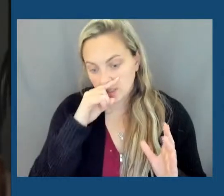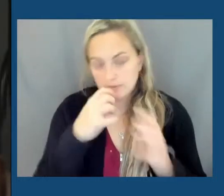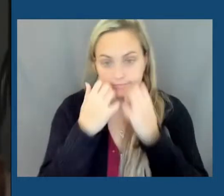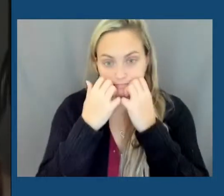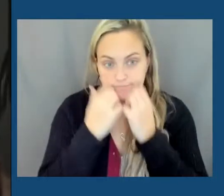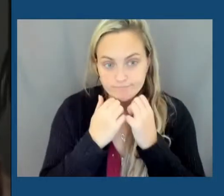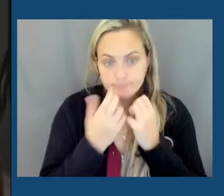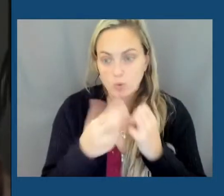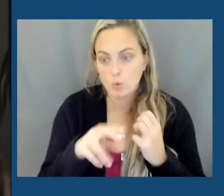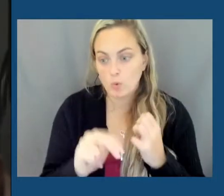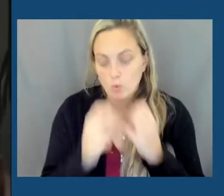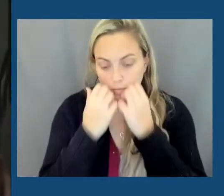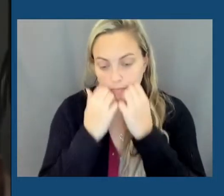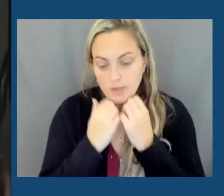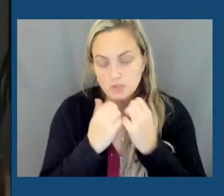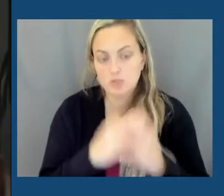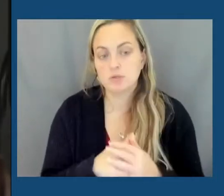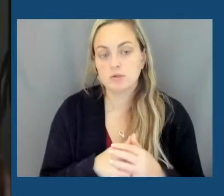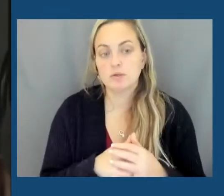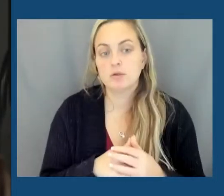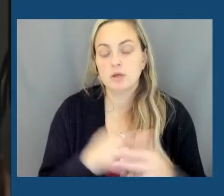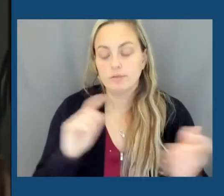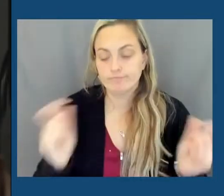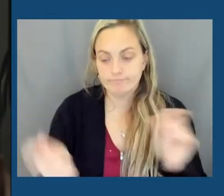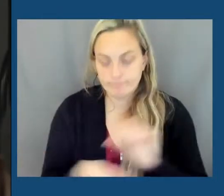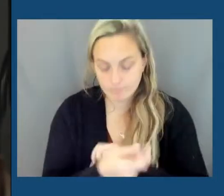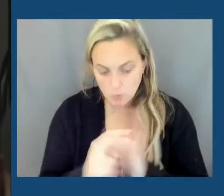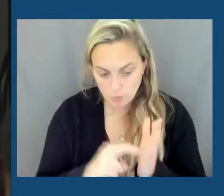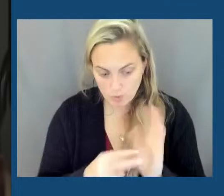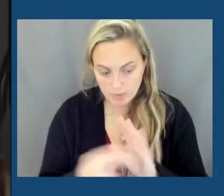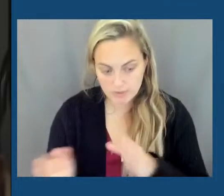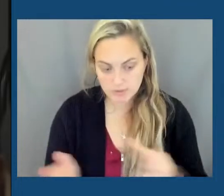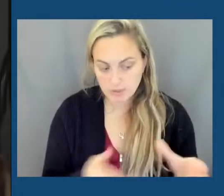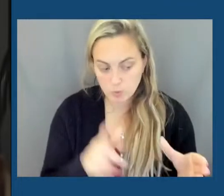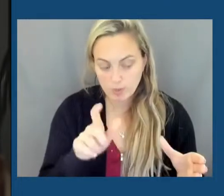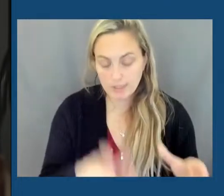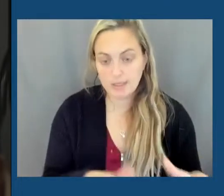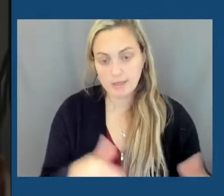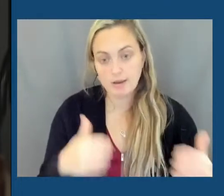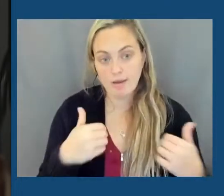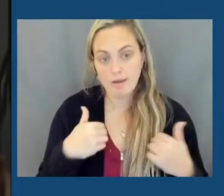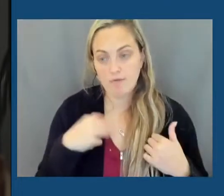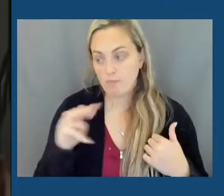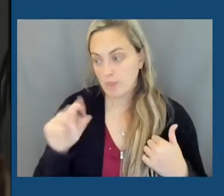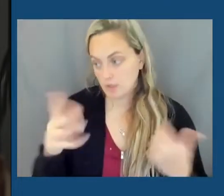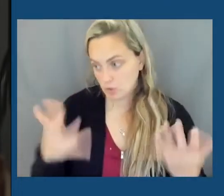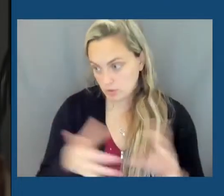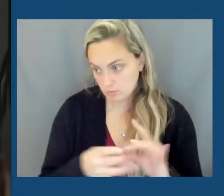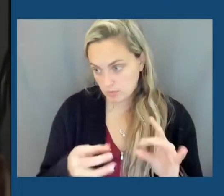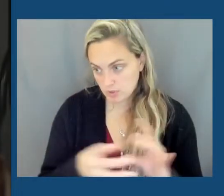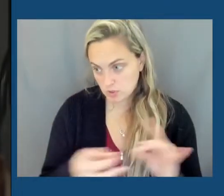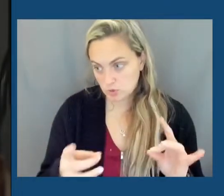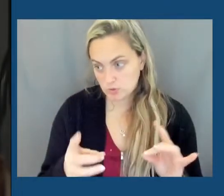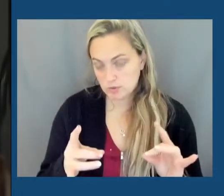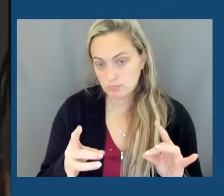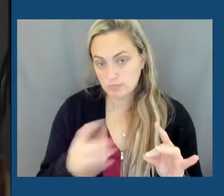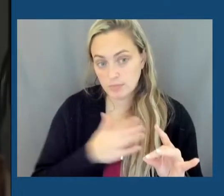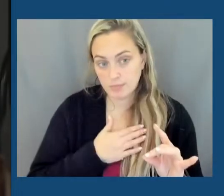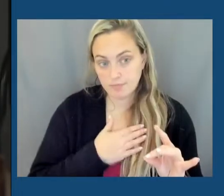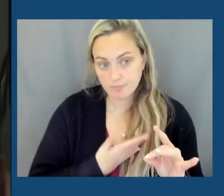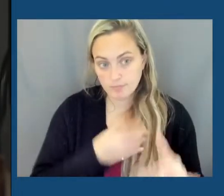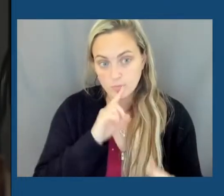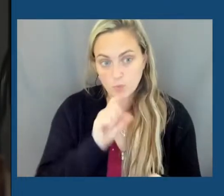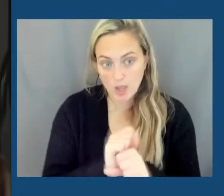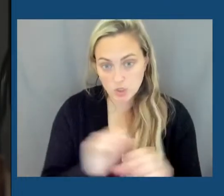own passions, and we turn it into purpose. And we need to have, as Melinda said, the latitude to actually do